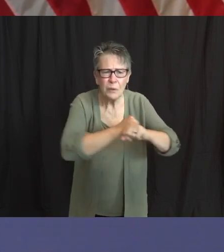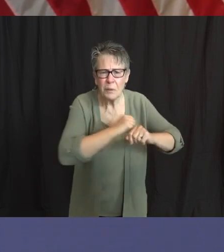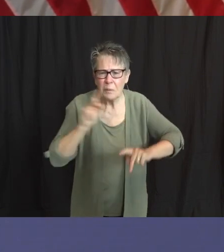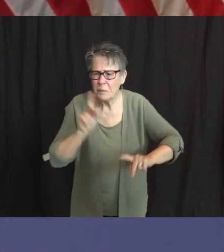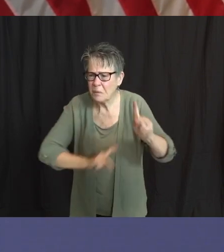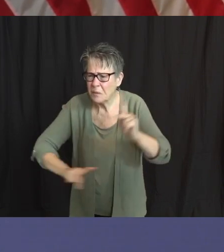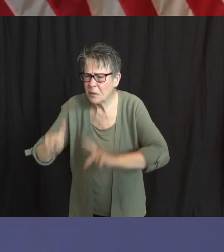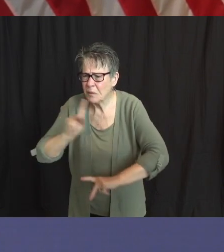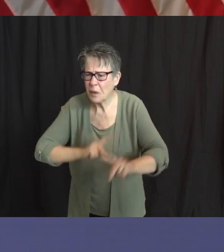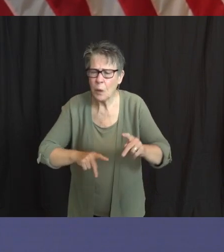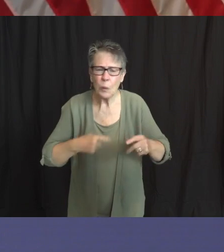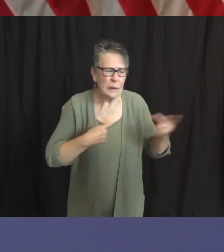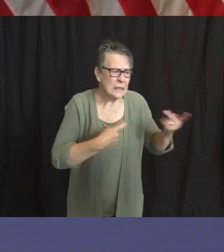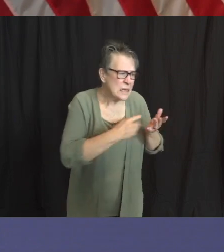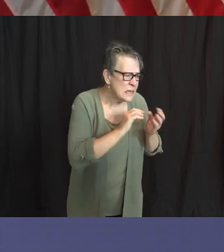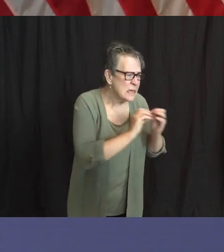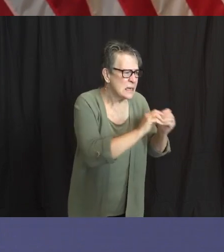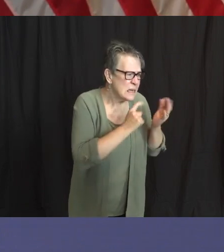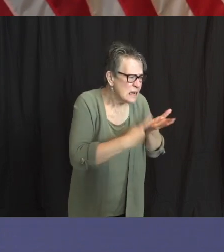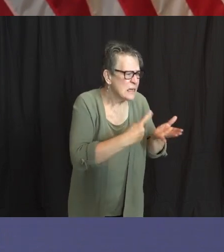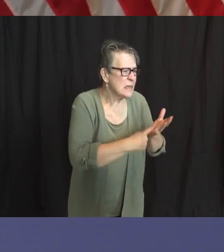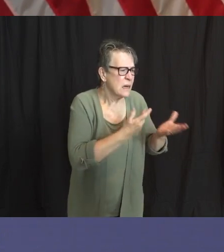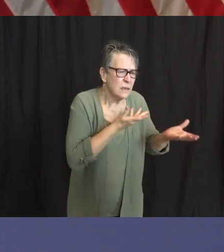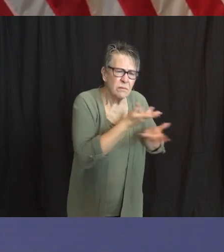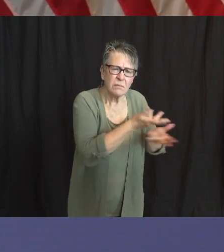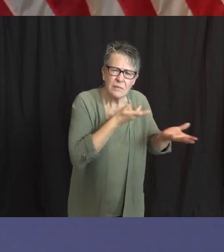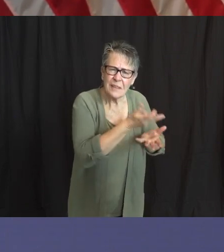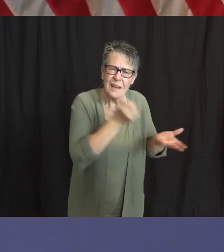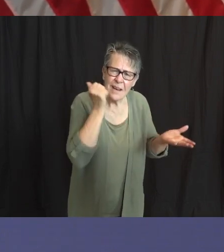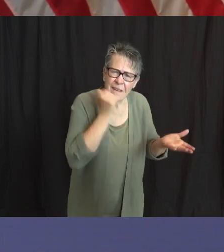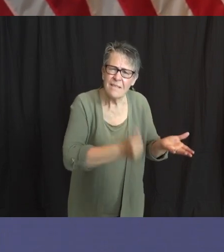maybe not just every day. She's probably